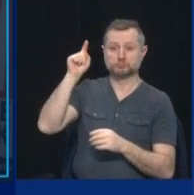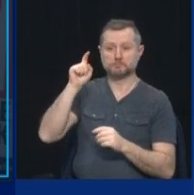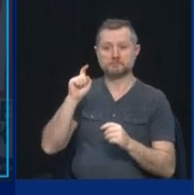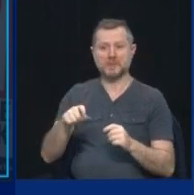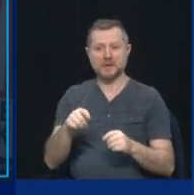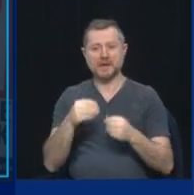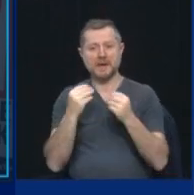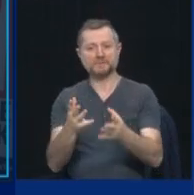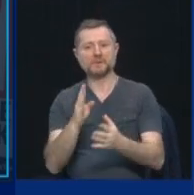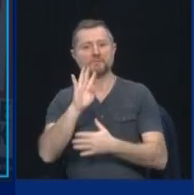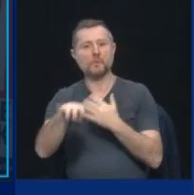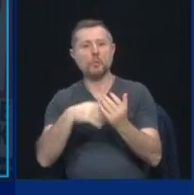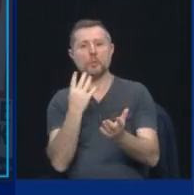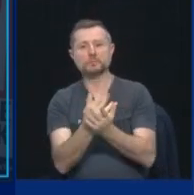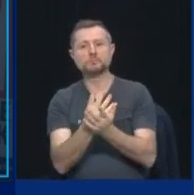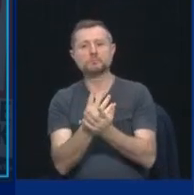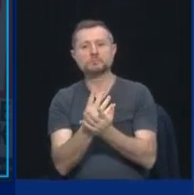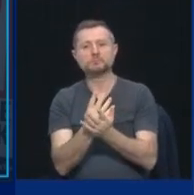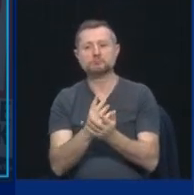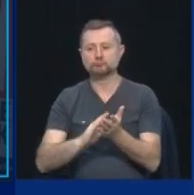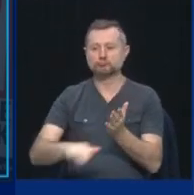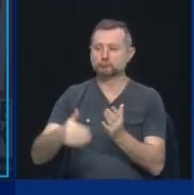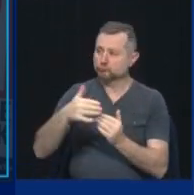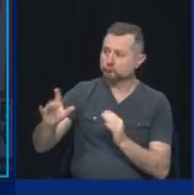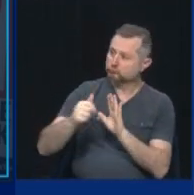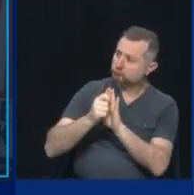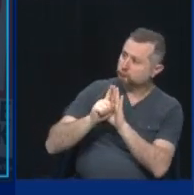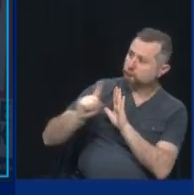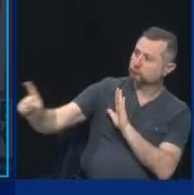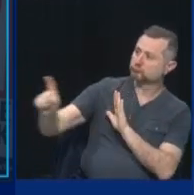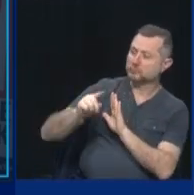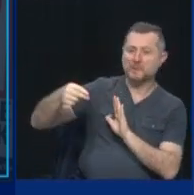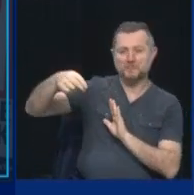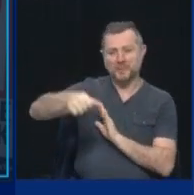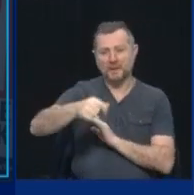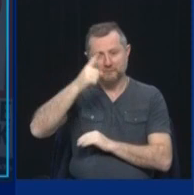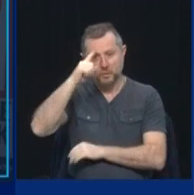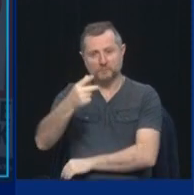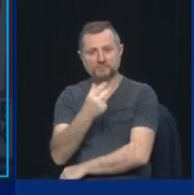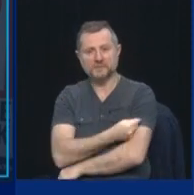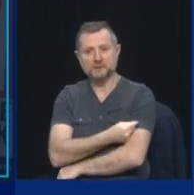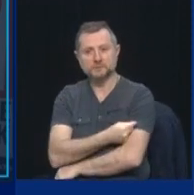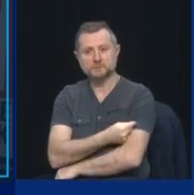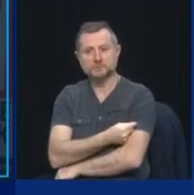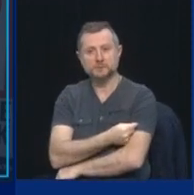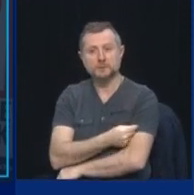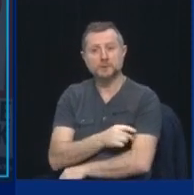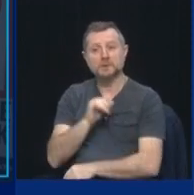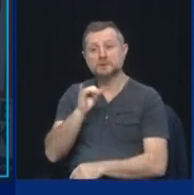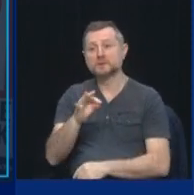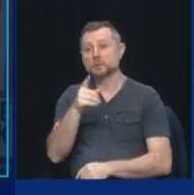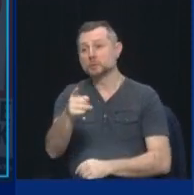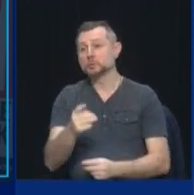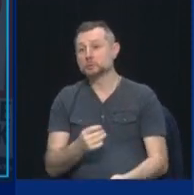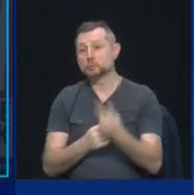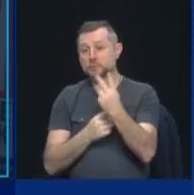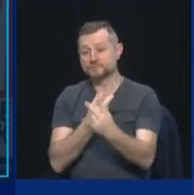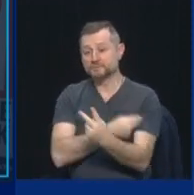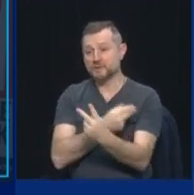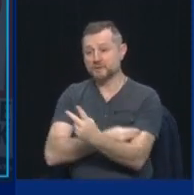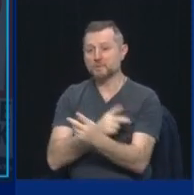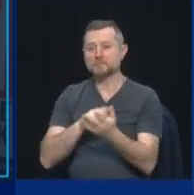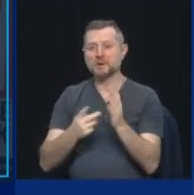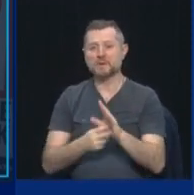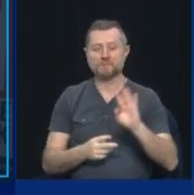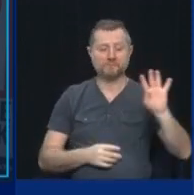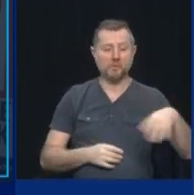4 hours off paid to get a vaccination. If you get two vaccinations, they must give you